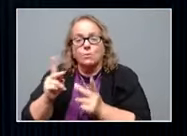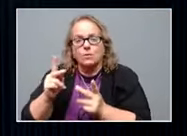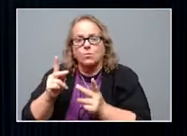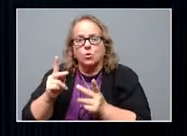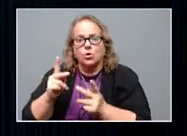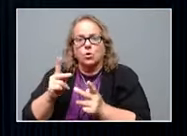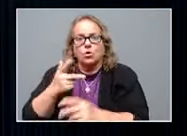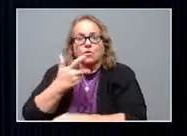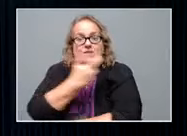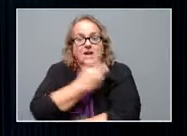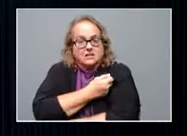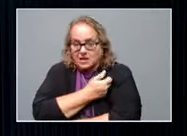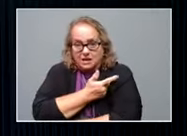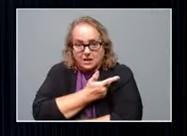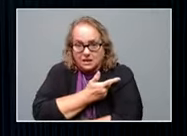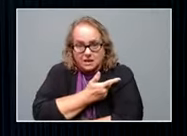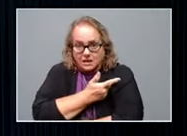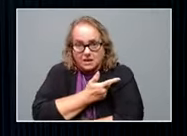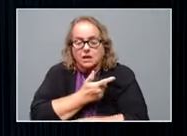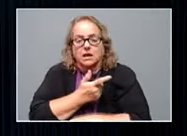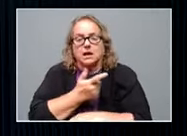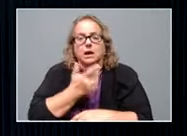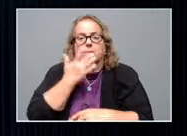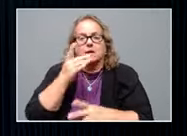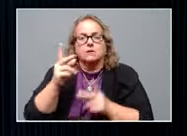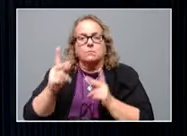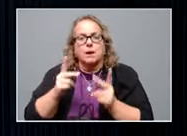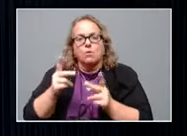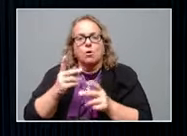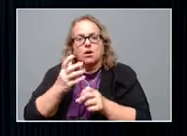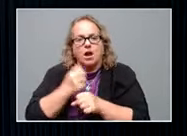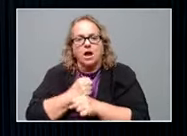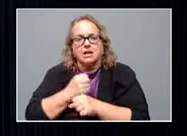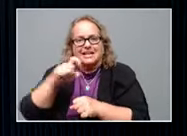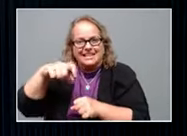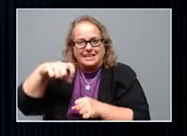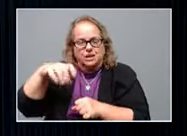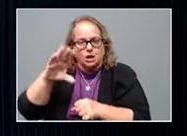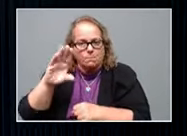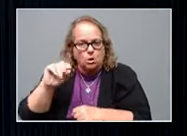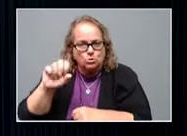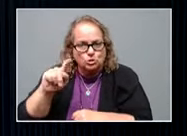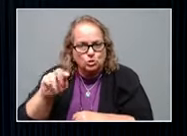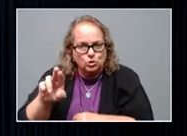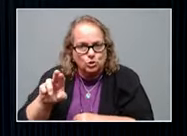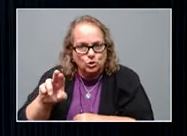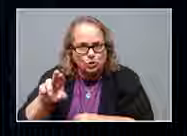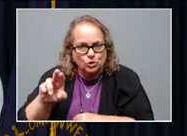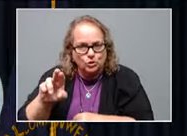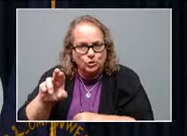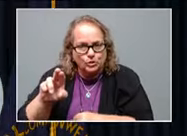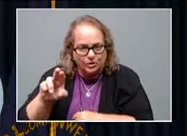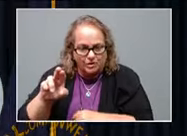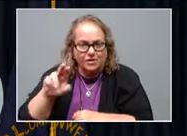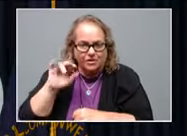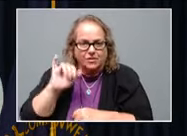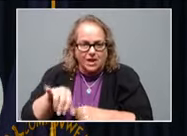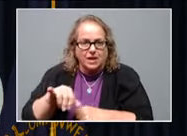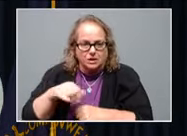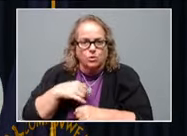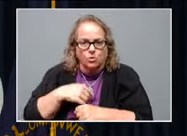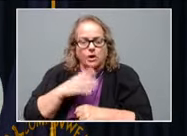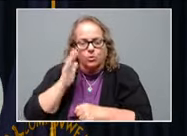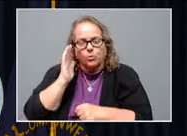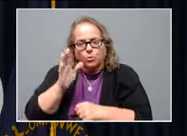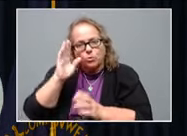away from COVID are folks that a booster will help them fight that off, and we will see less outcomes